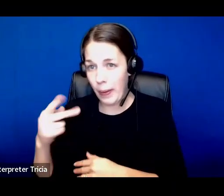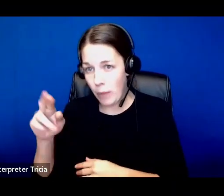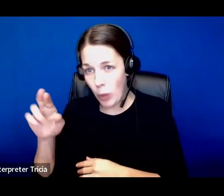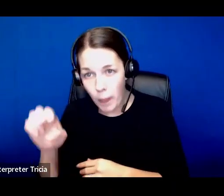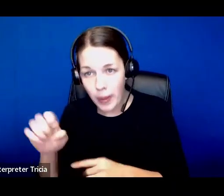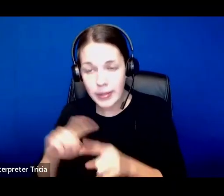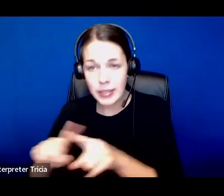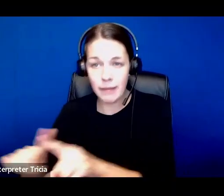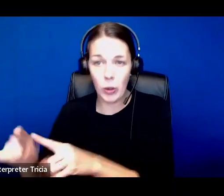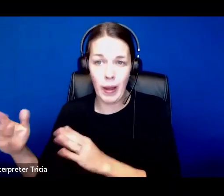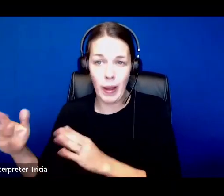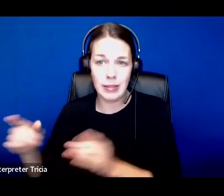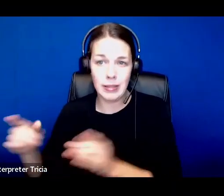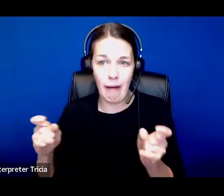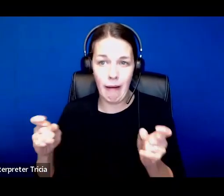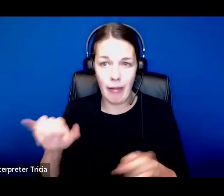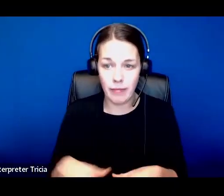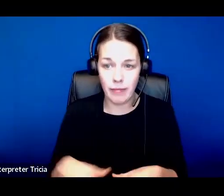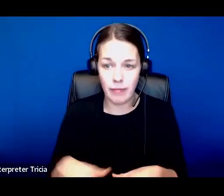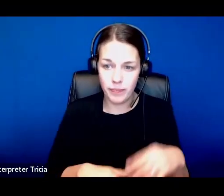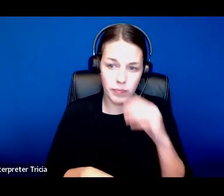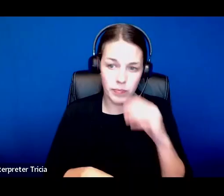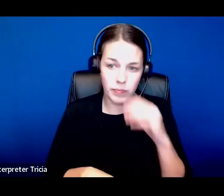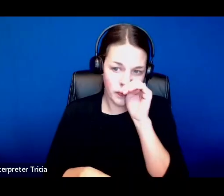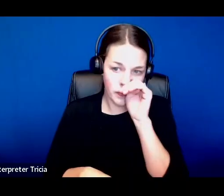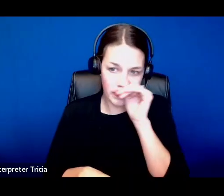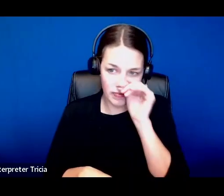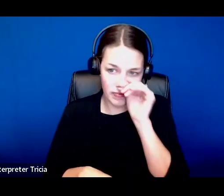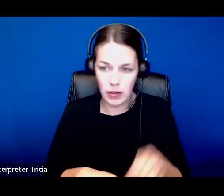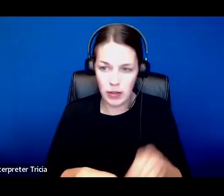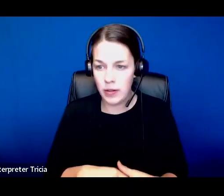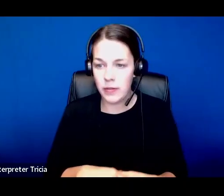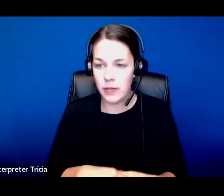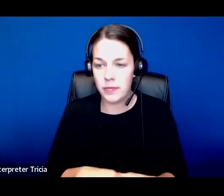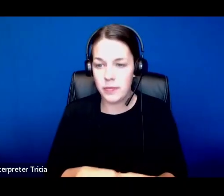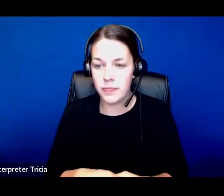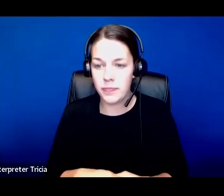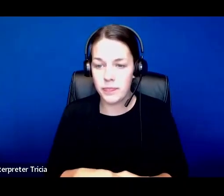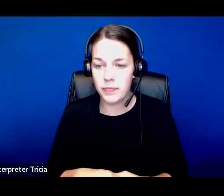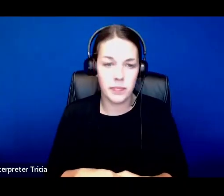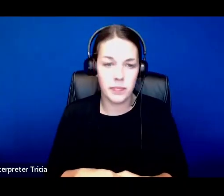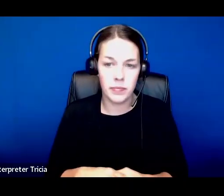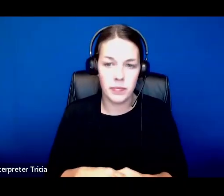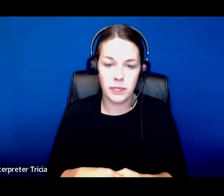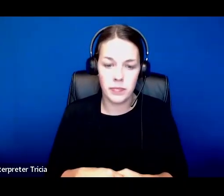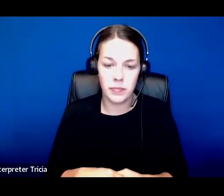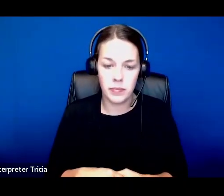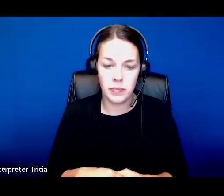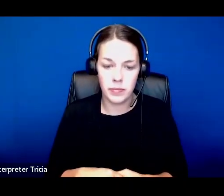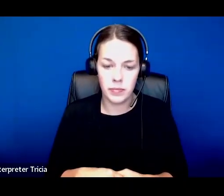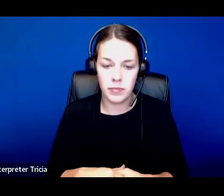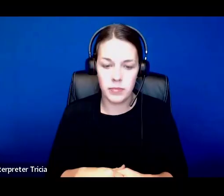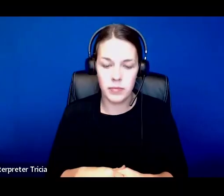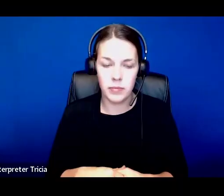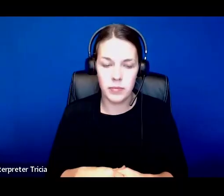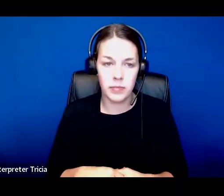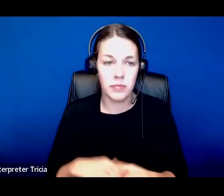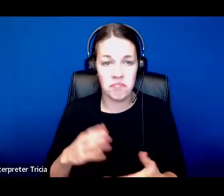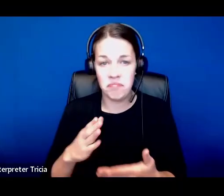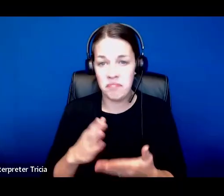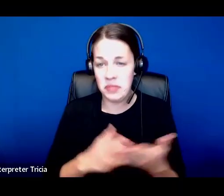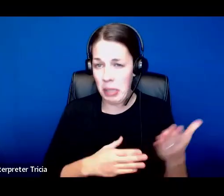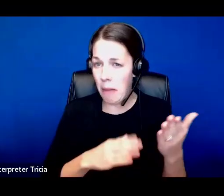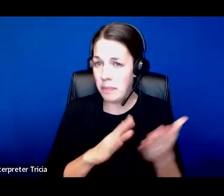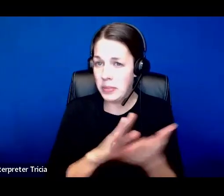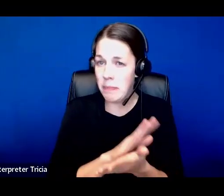handling that we'll get into. Some of these documents give you more